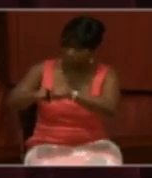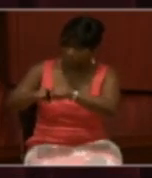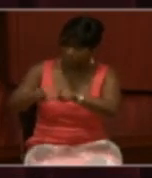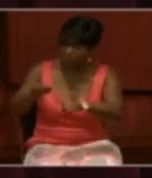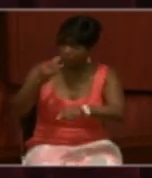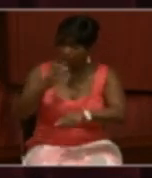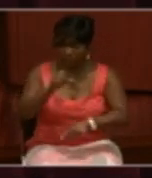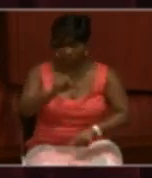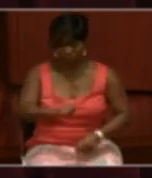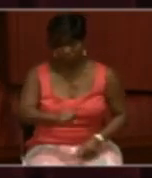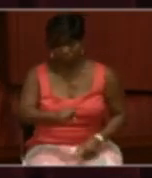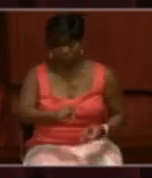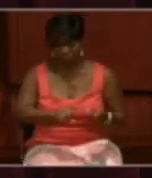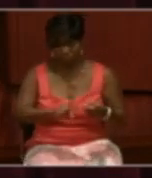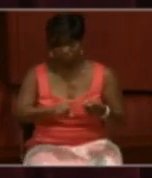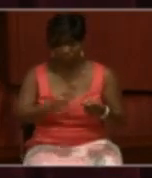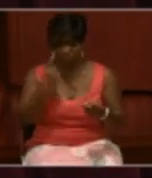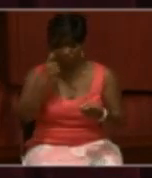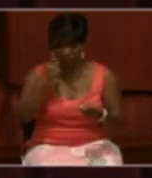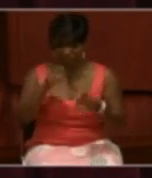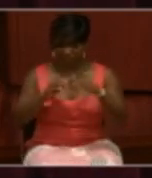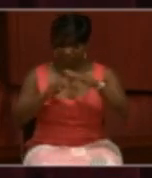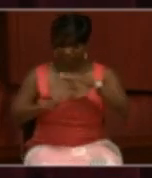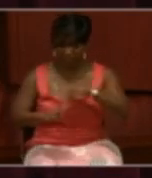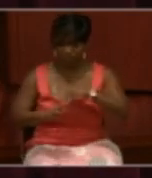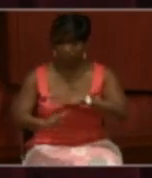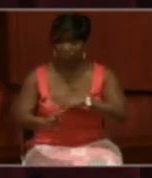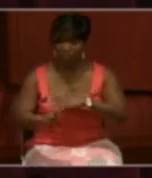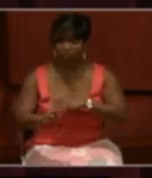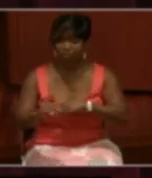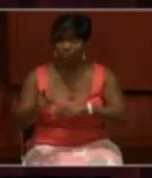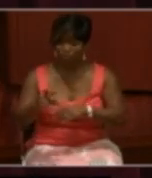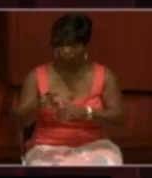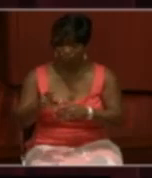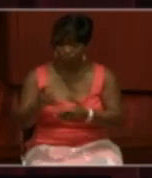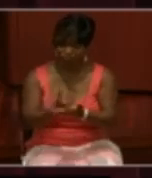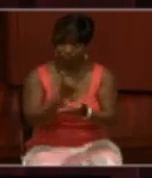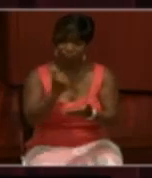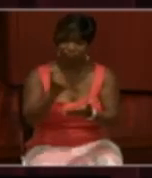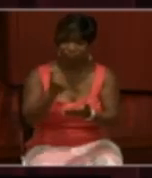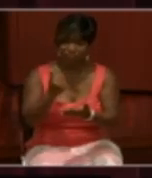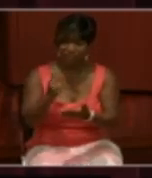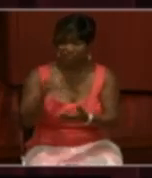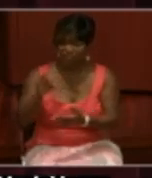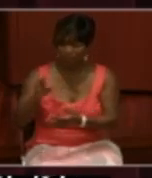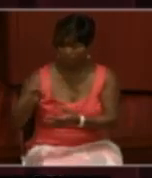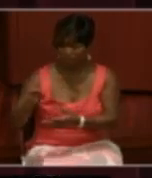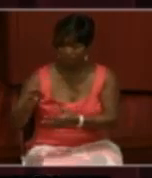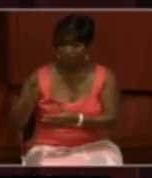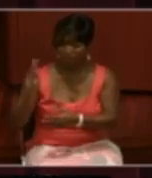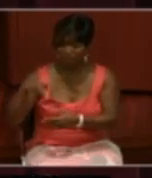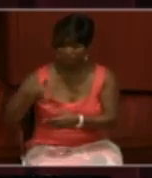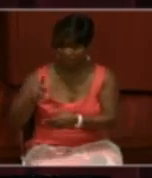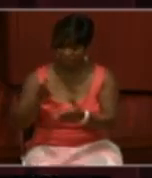white Southerners and also recent immigrants who took advantage of the Freedman's Bank services.